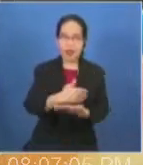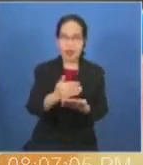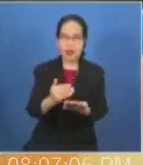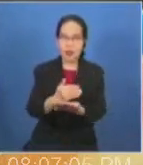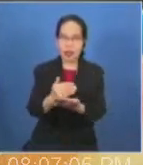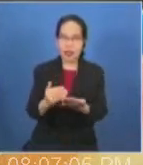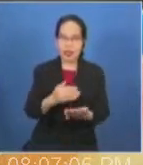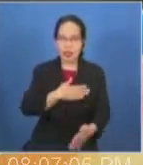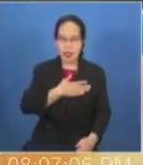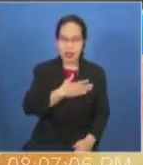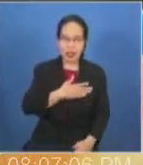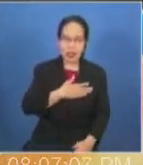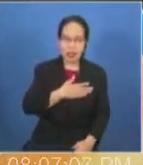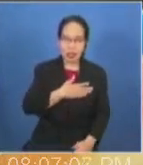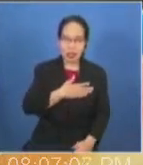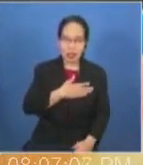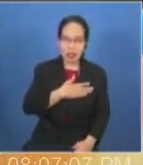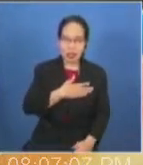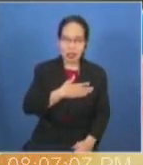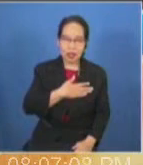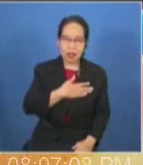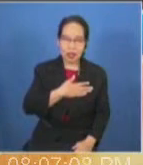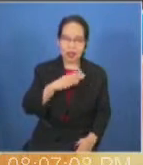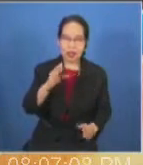Well, if you receive blessings, share them.